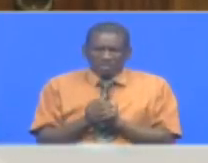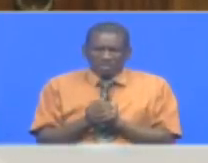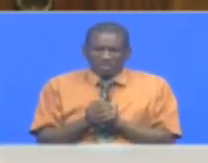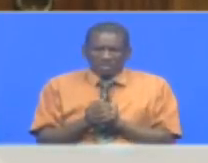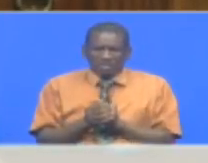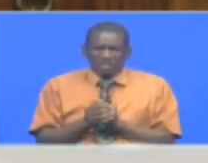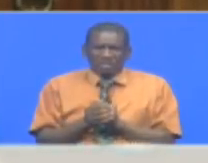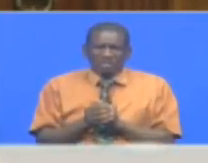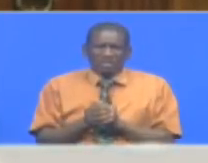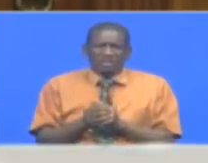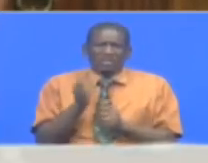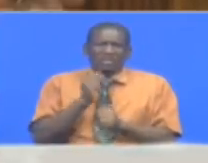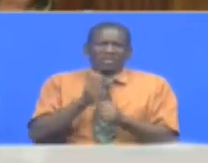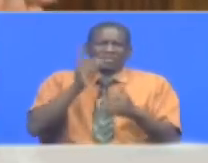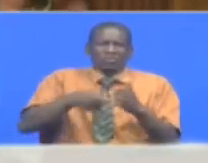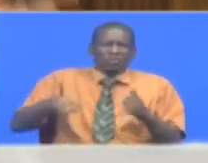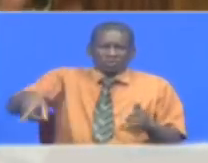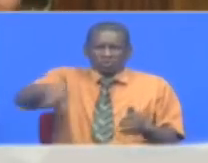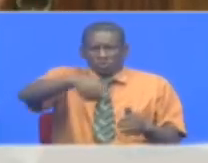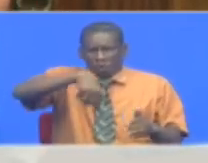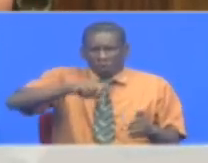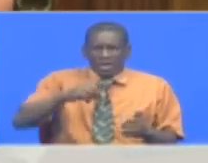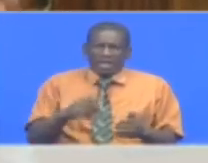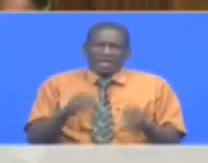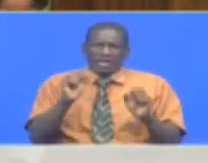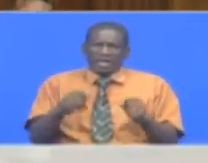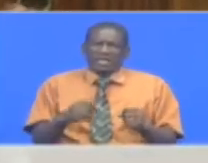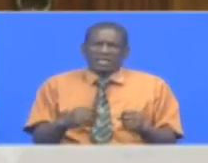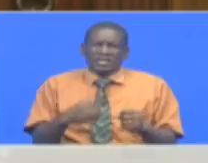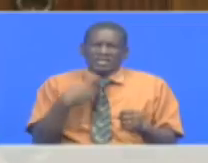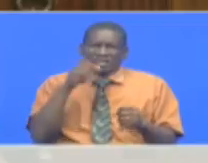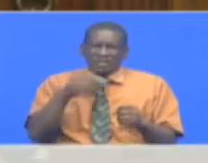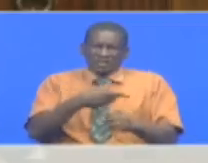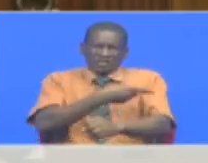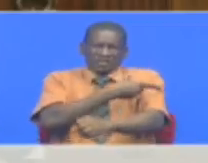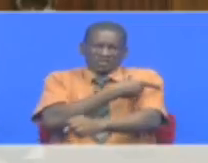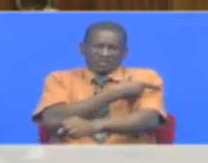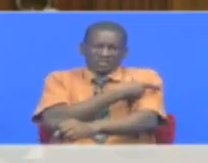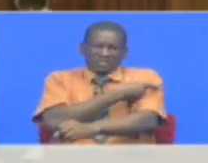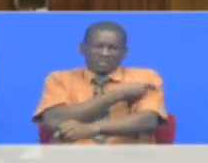exercised what we are unashamedly calling vaccine apartheid.